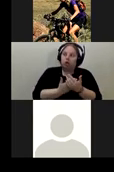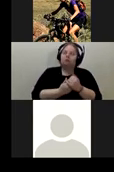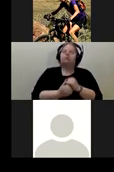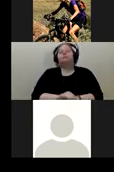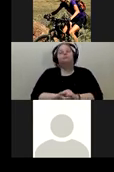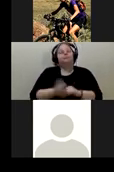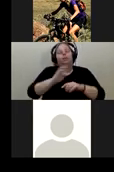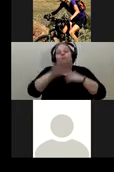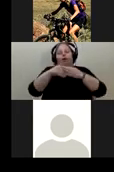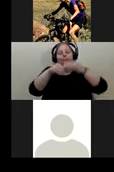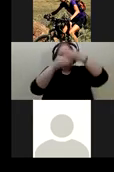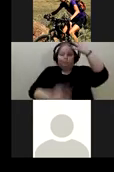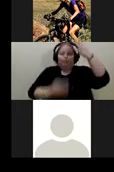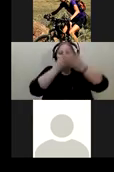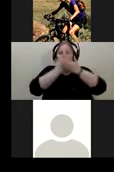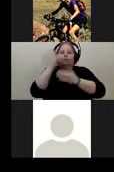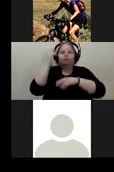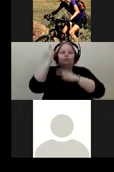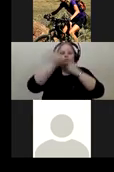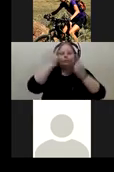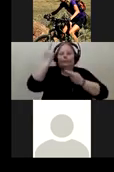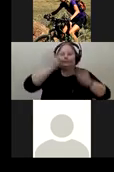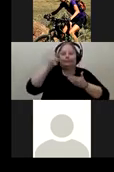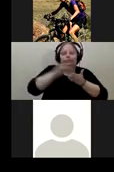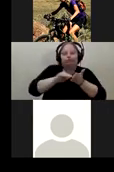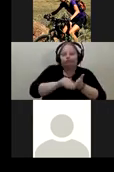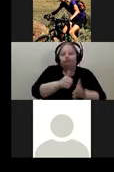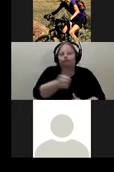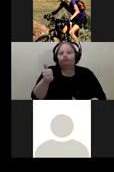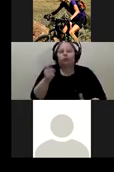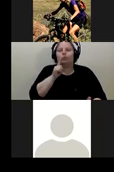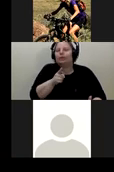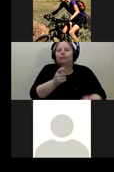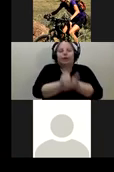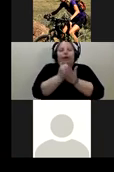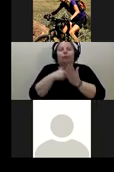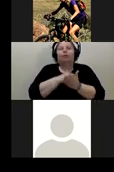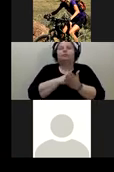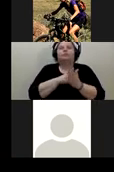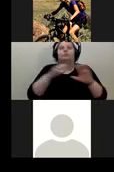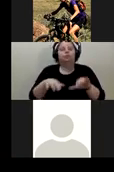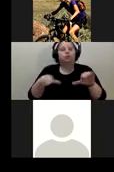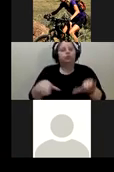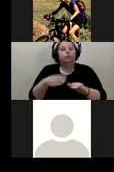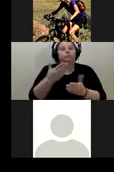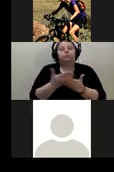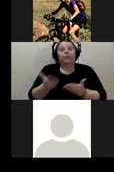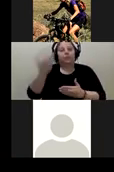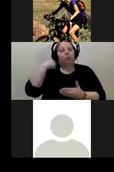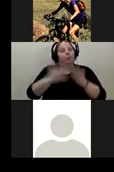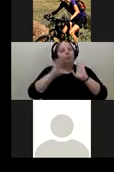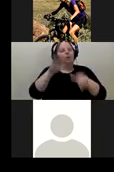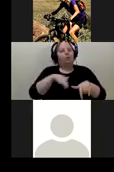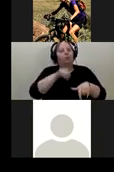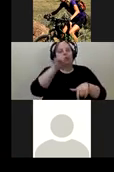are excellent rationalizations, and rationalizations help us do the things that we might not otherwise do, and that